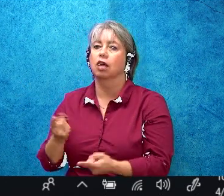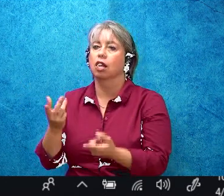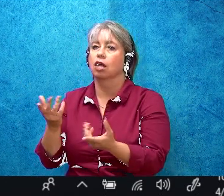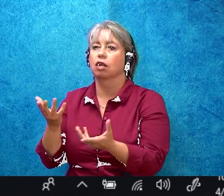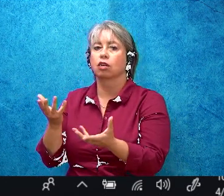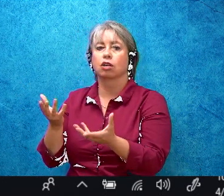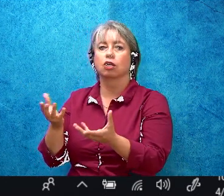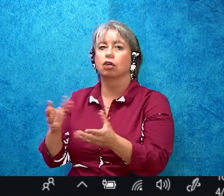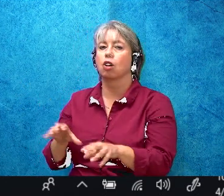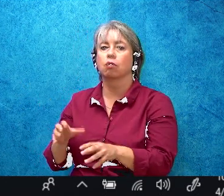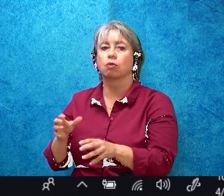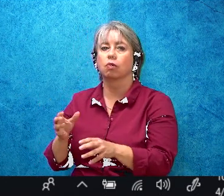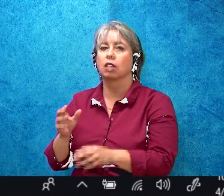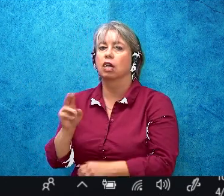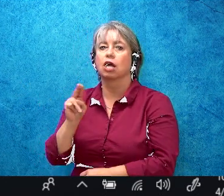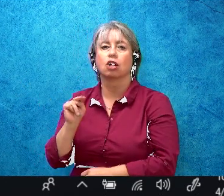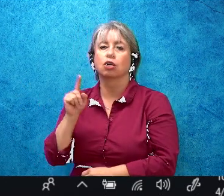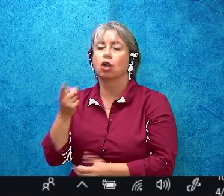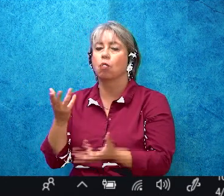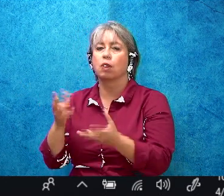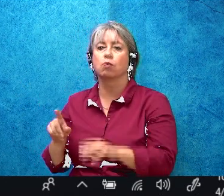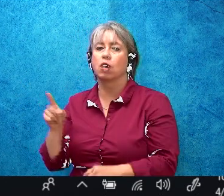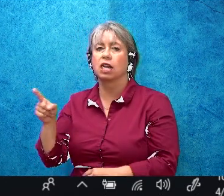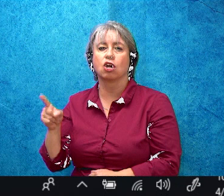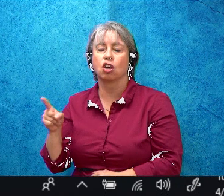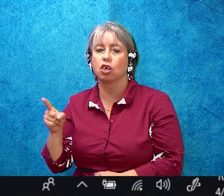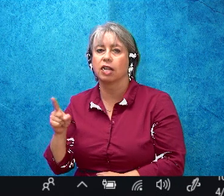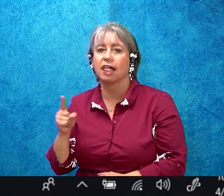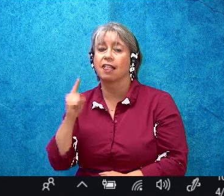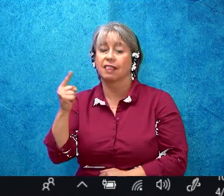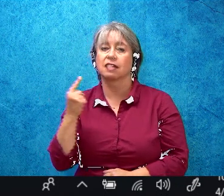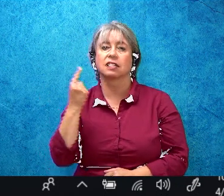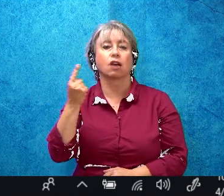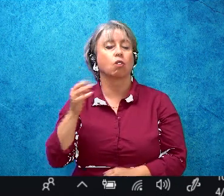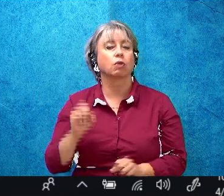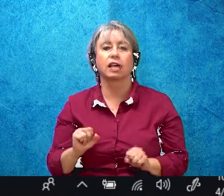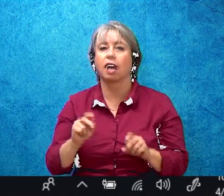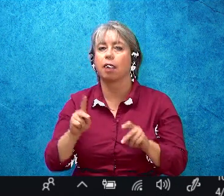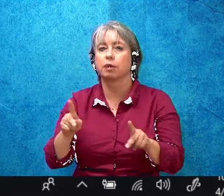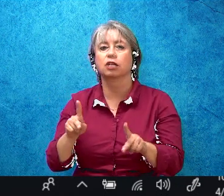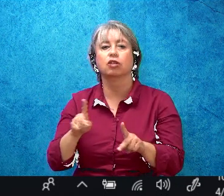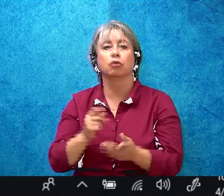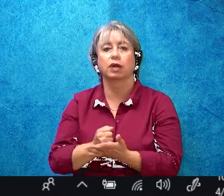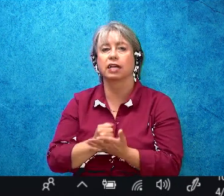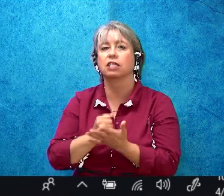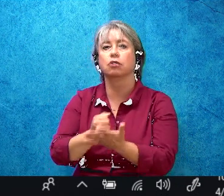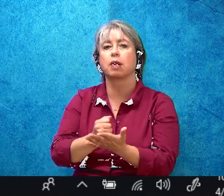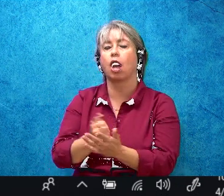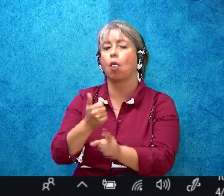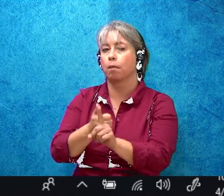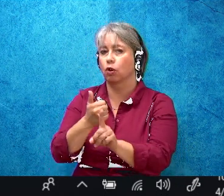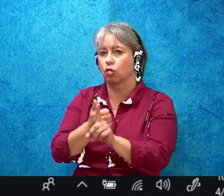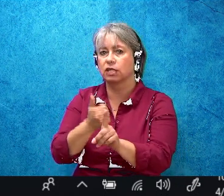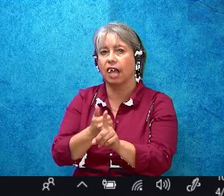And now her husband is missing, and this is the only opportunity that she has to help herself get Cupid back.